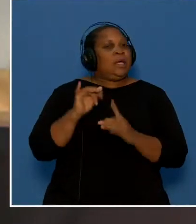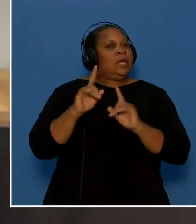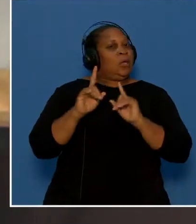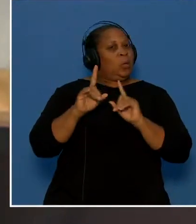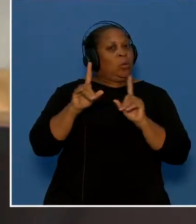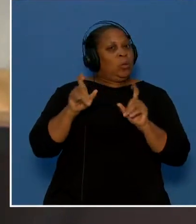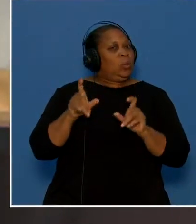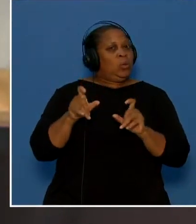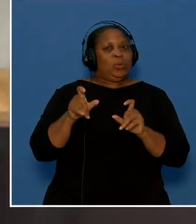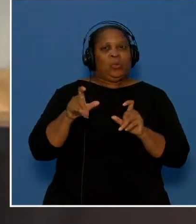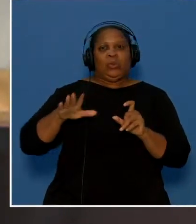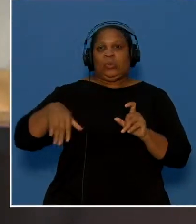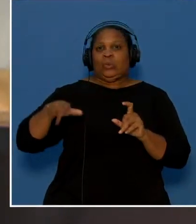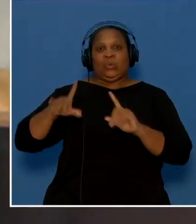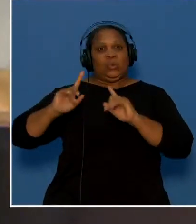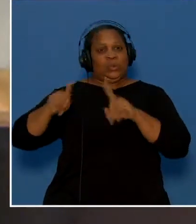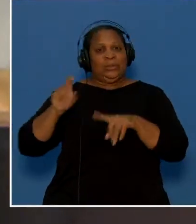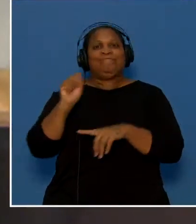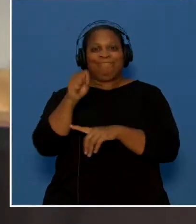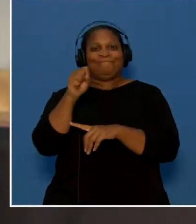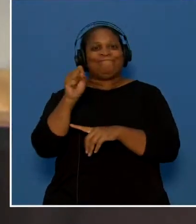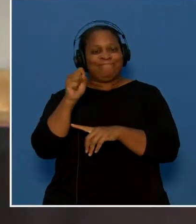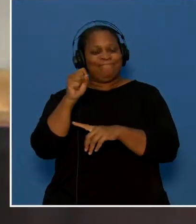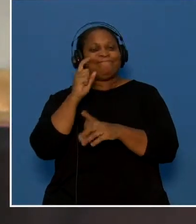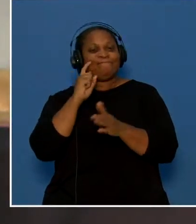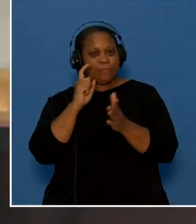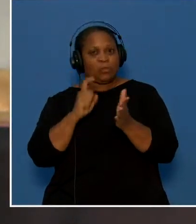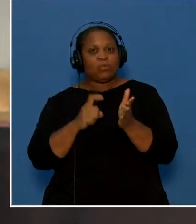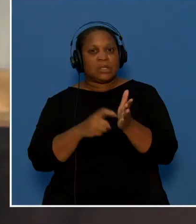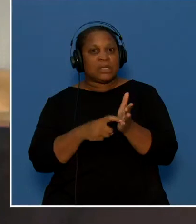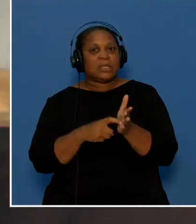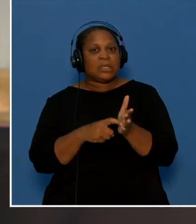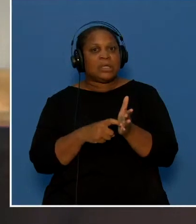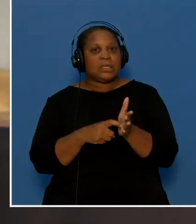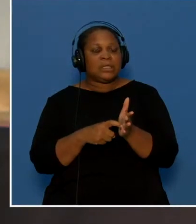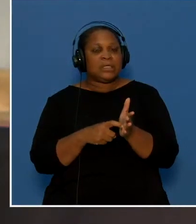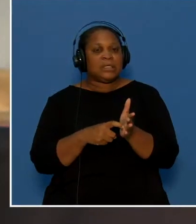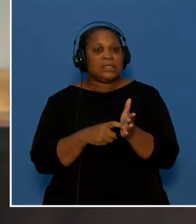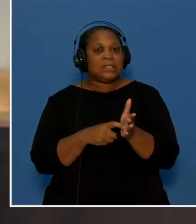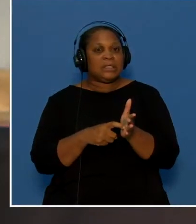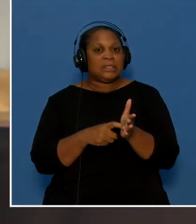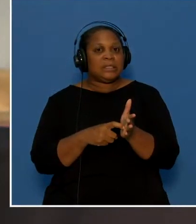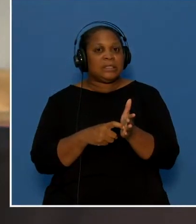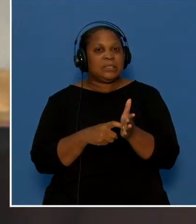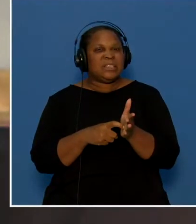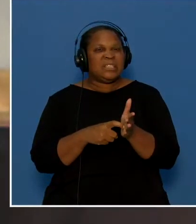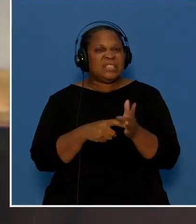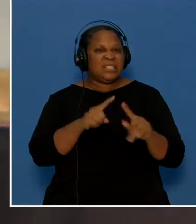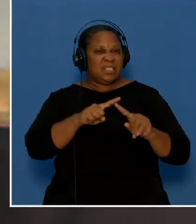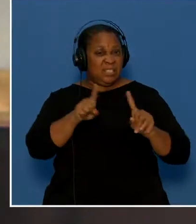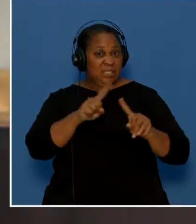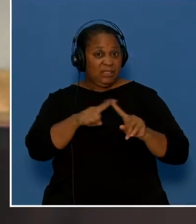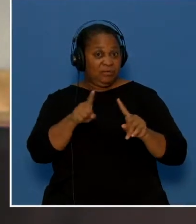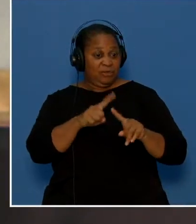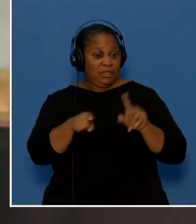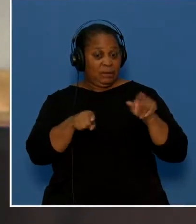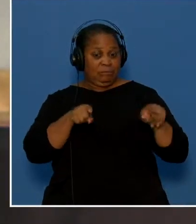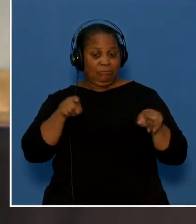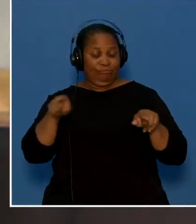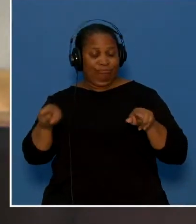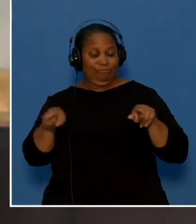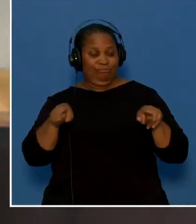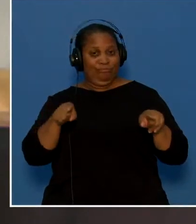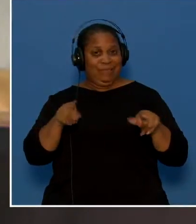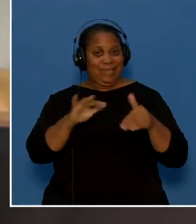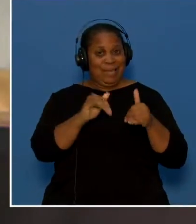not yet to be determined. We do recognize that some of the principal differences between the vaccines is with respect to